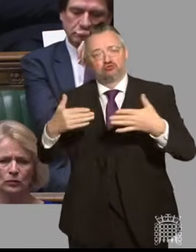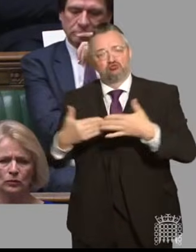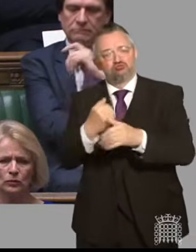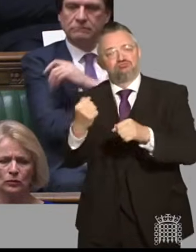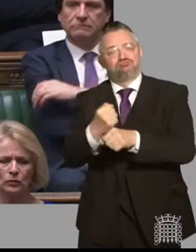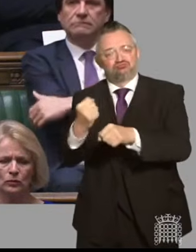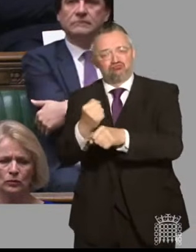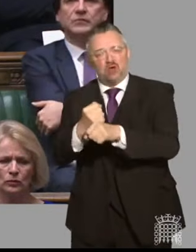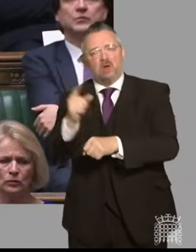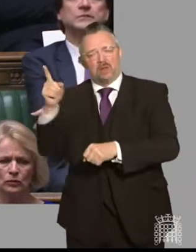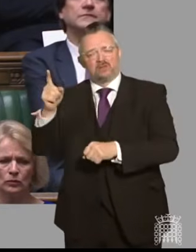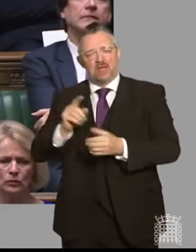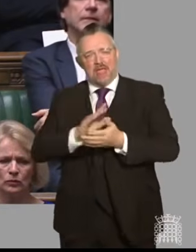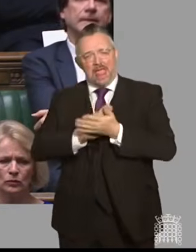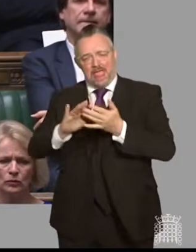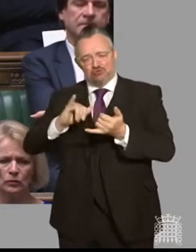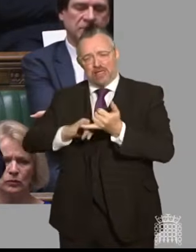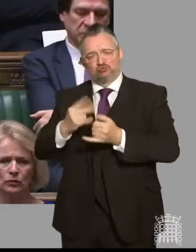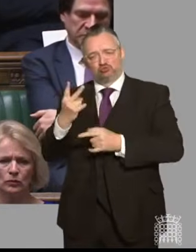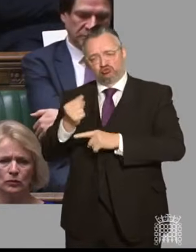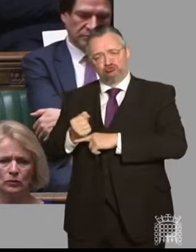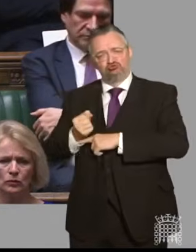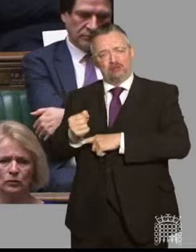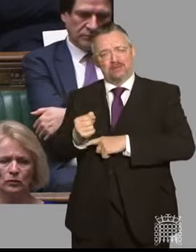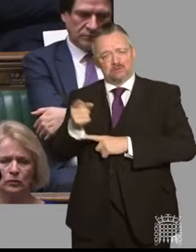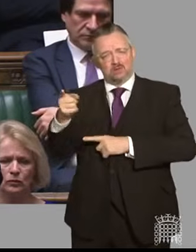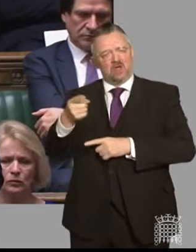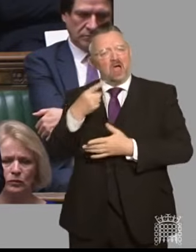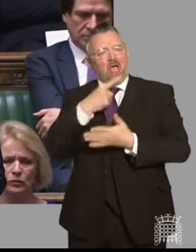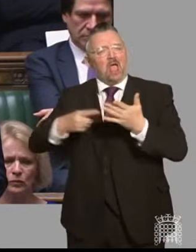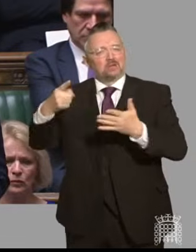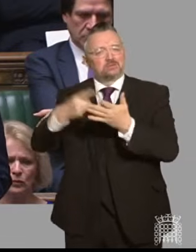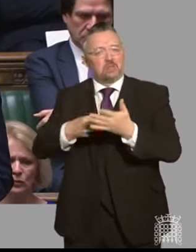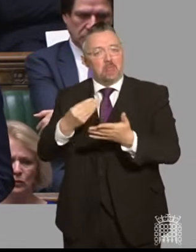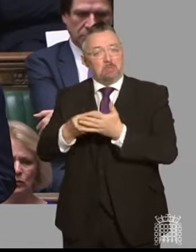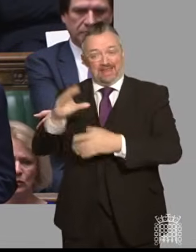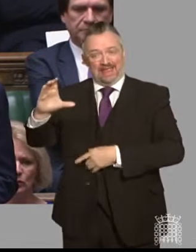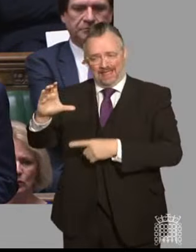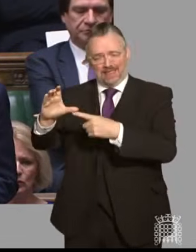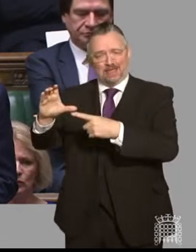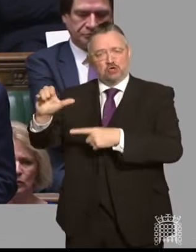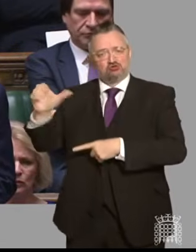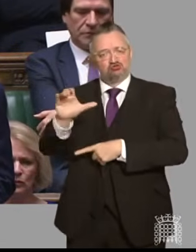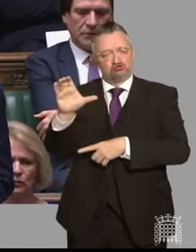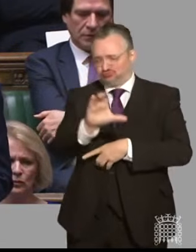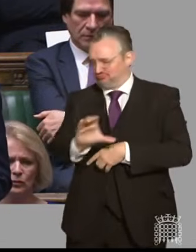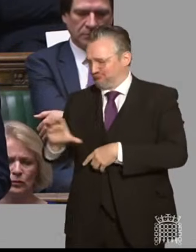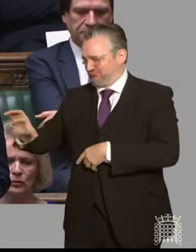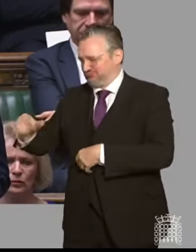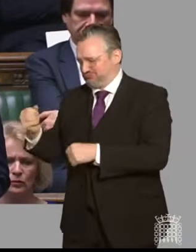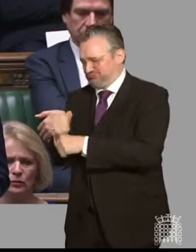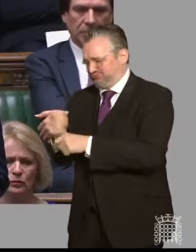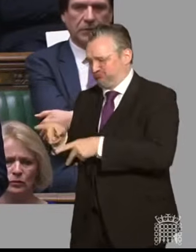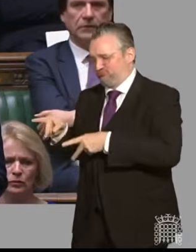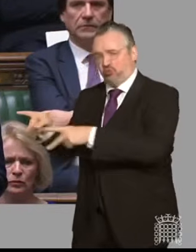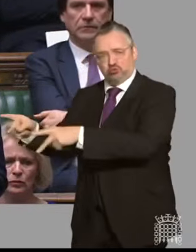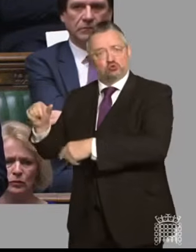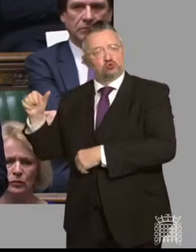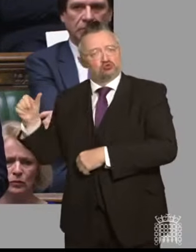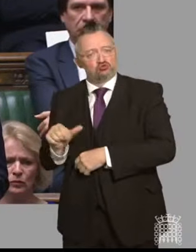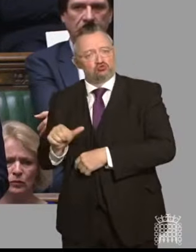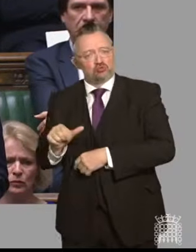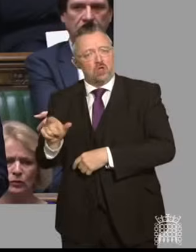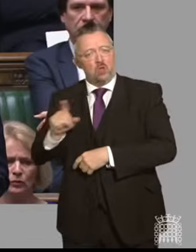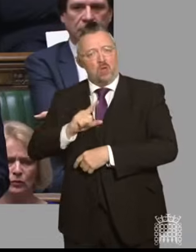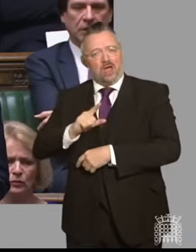only right, given the destruction that's being caused by the construction of the first part of this unwanted railway. But the cash hasn't